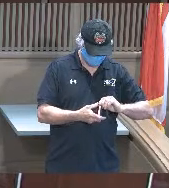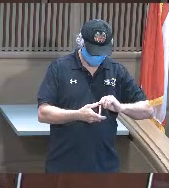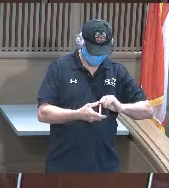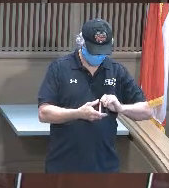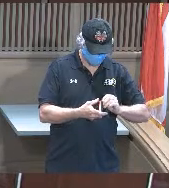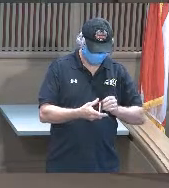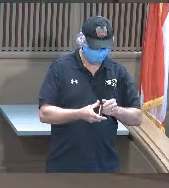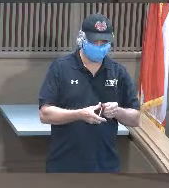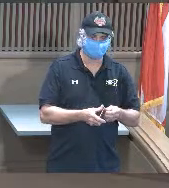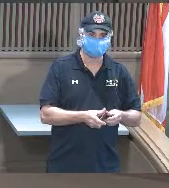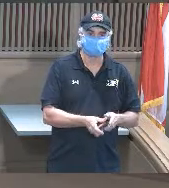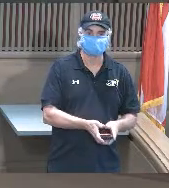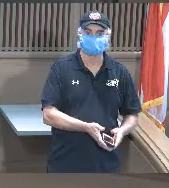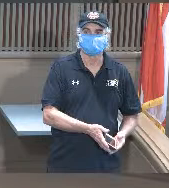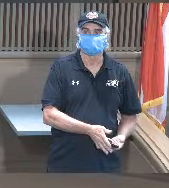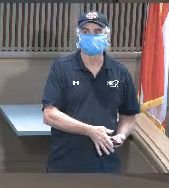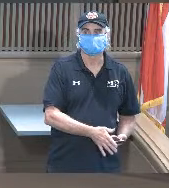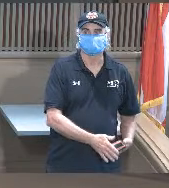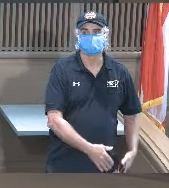update.